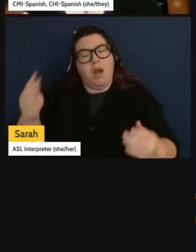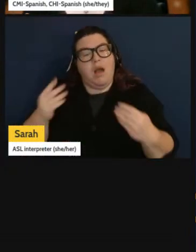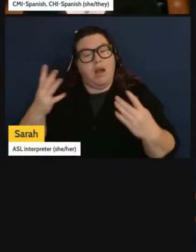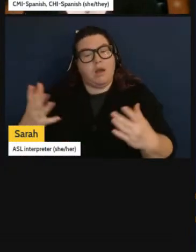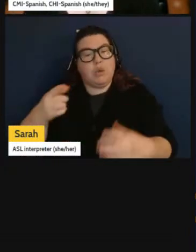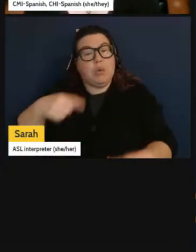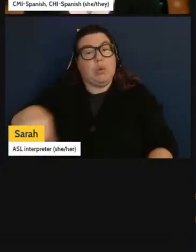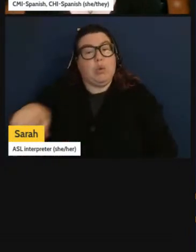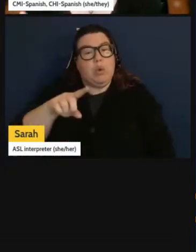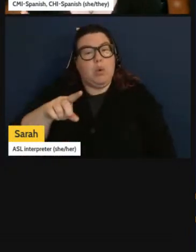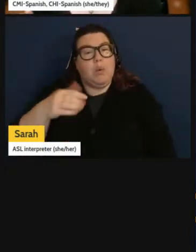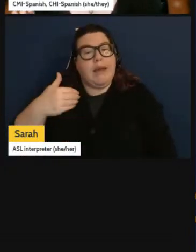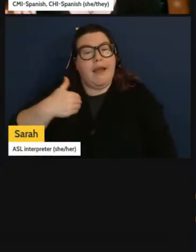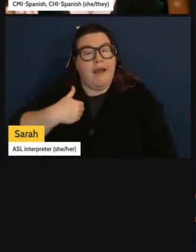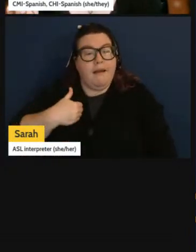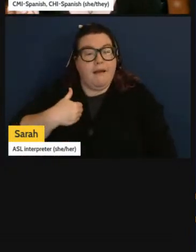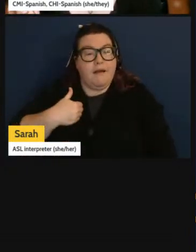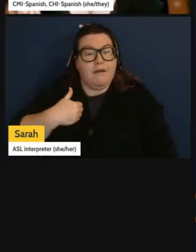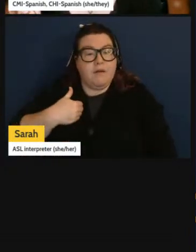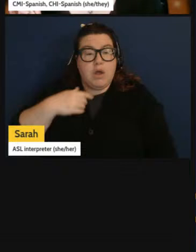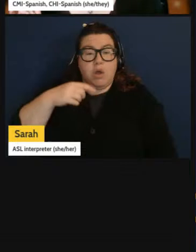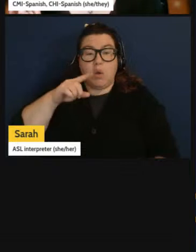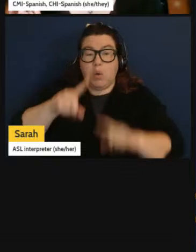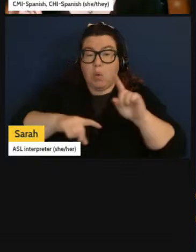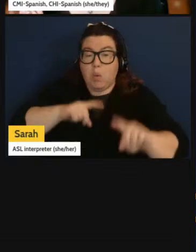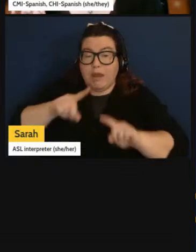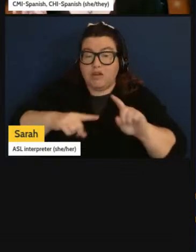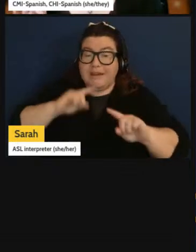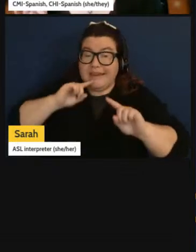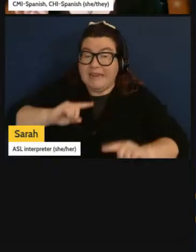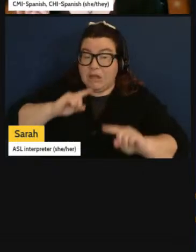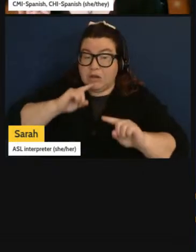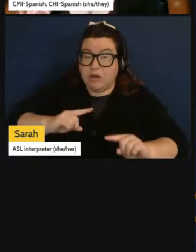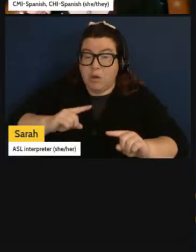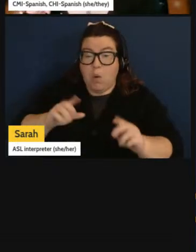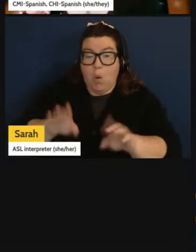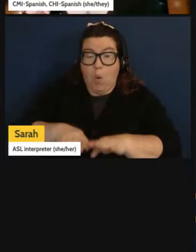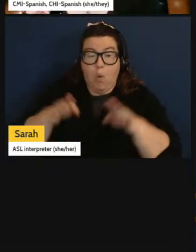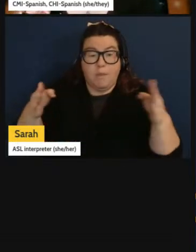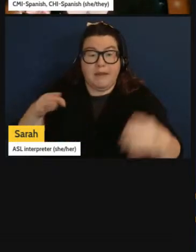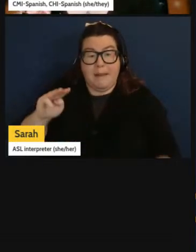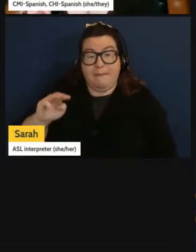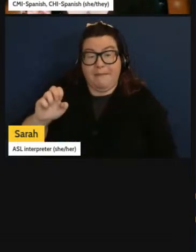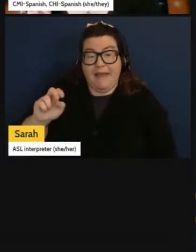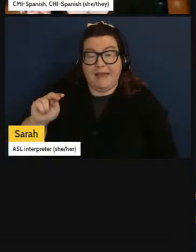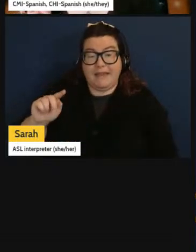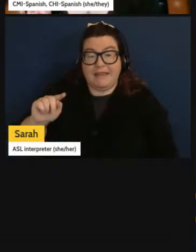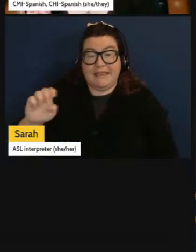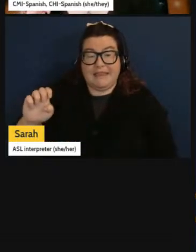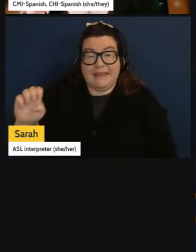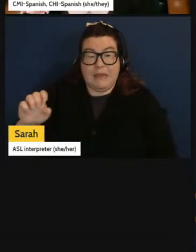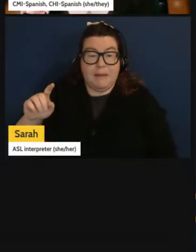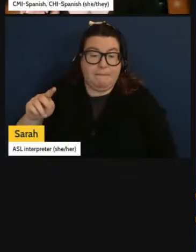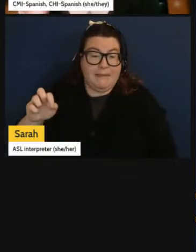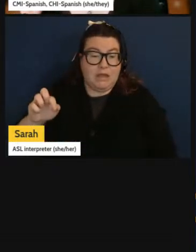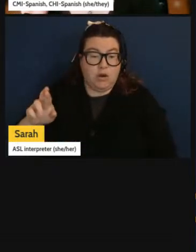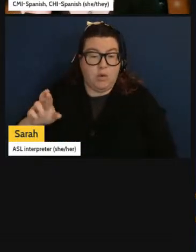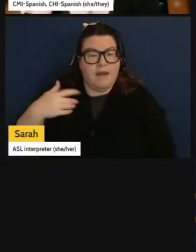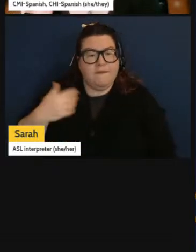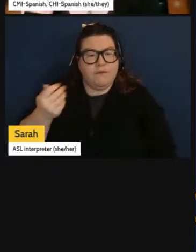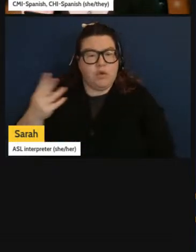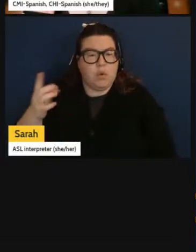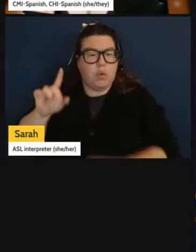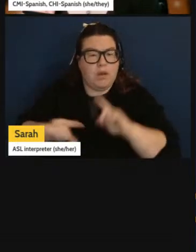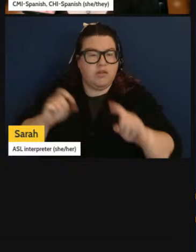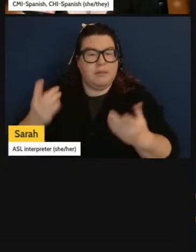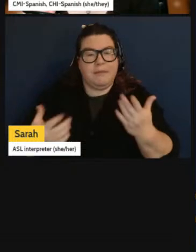that we do have the Q&A open in Mentimeter. And I see we do have a couple of questions. Let me see if I can